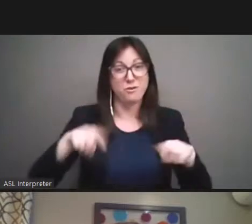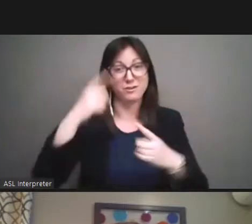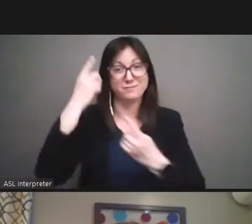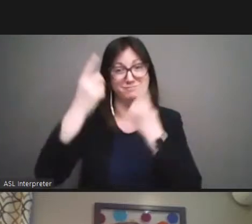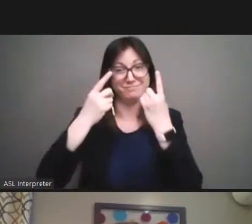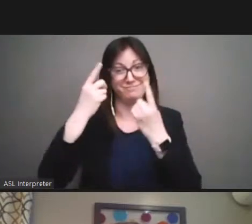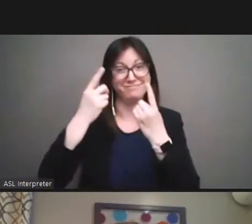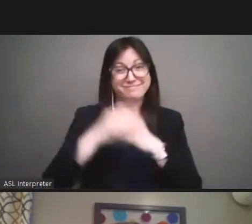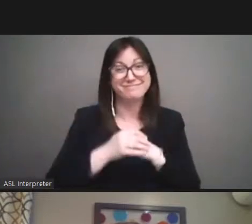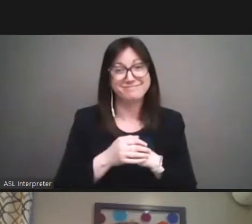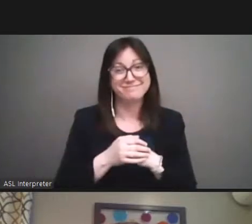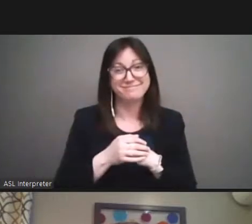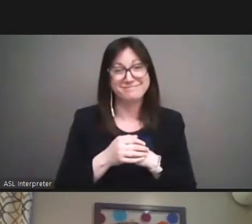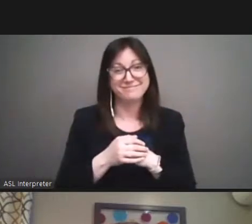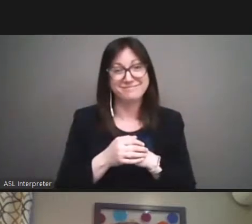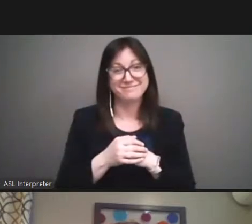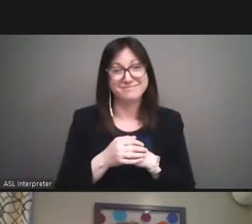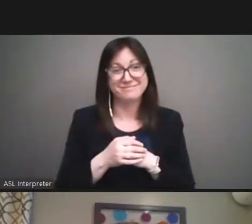on.